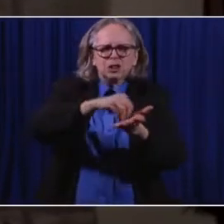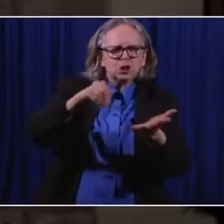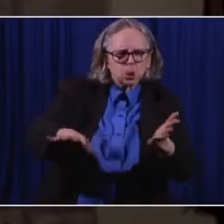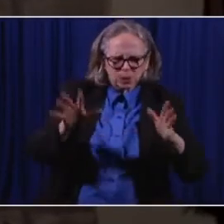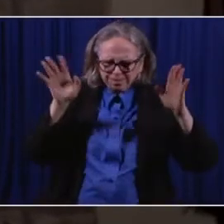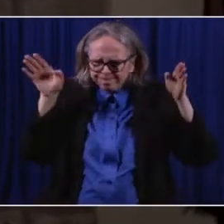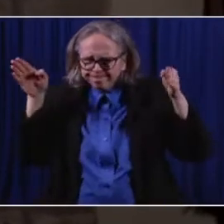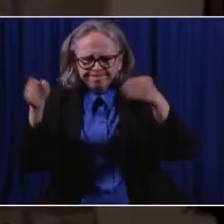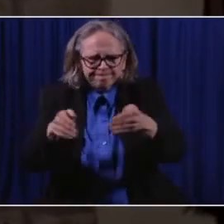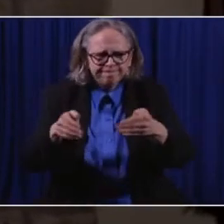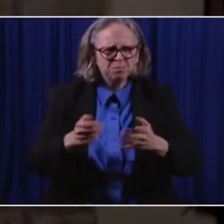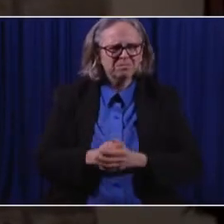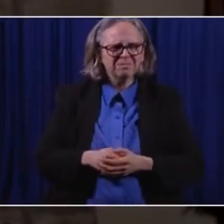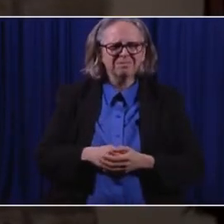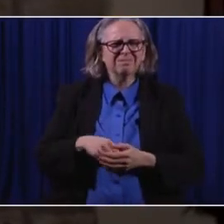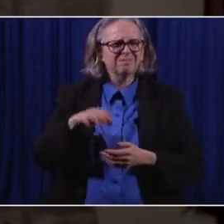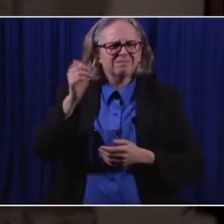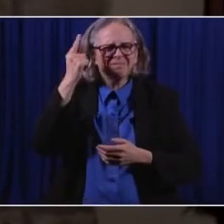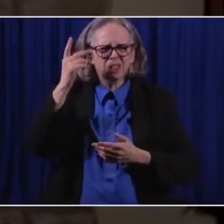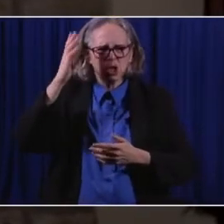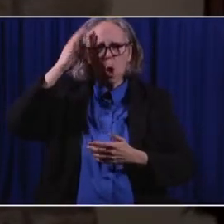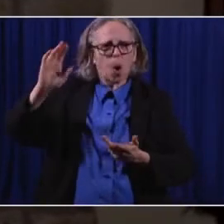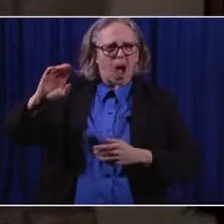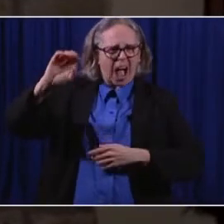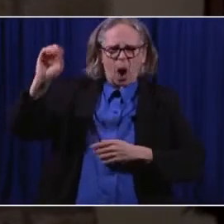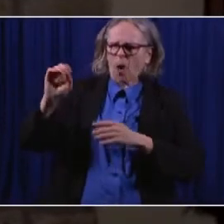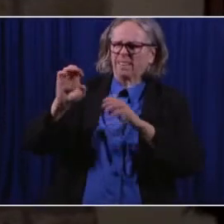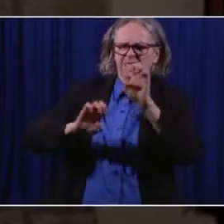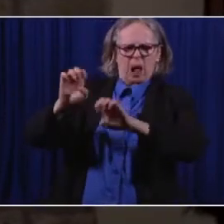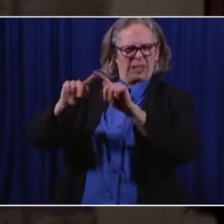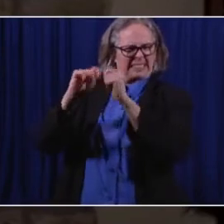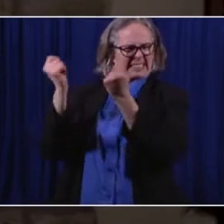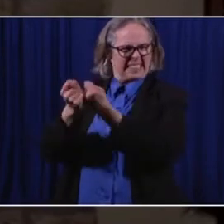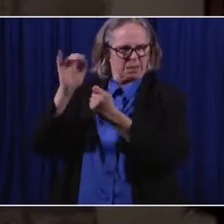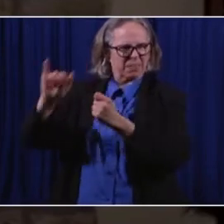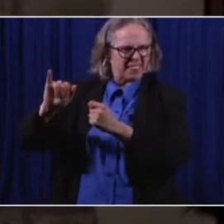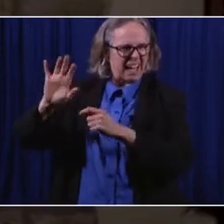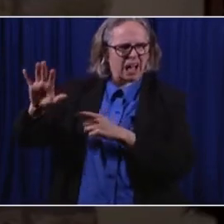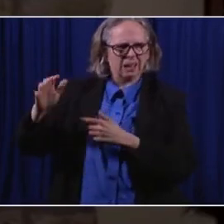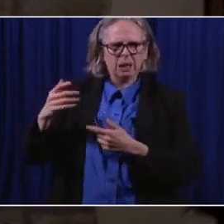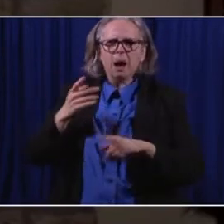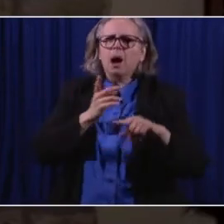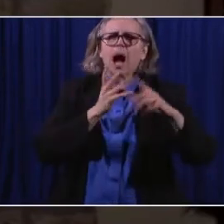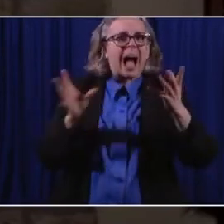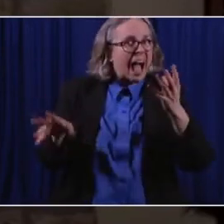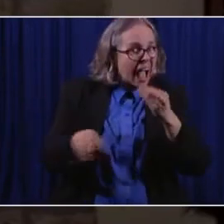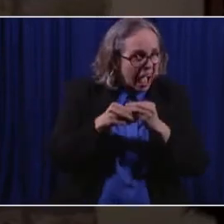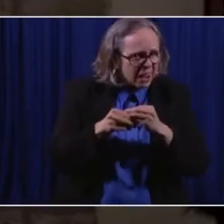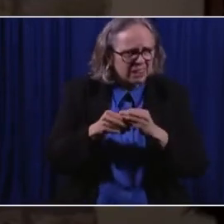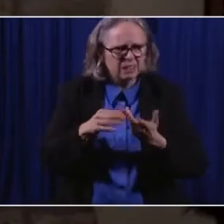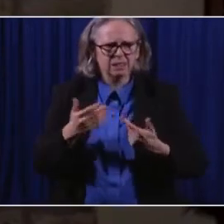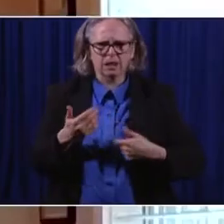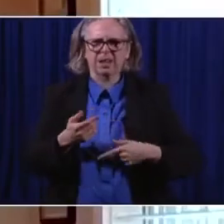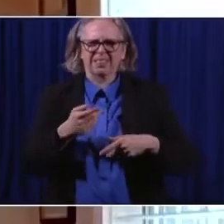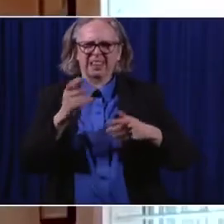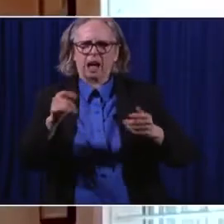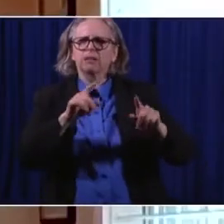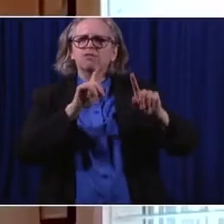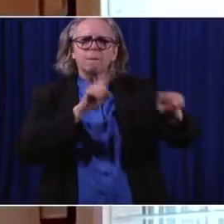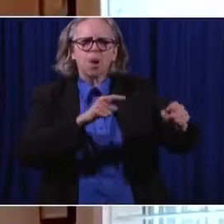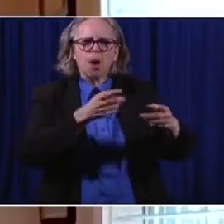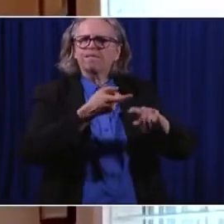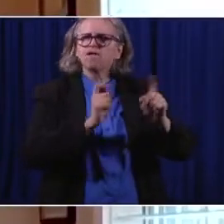COVID-19 Evaluation Team. The second is a report from Mississippi that was recently highlighted in a prominent